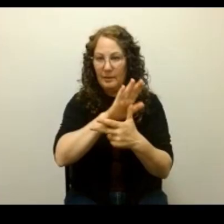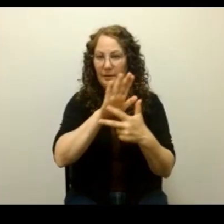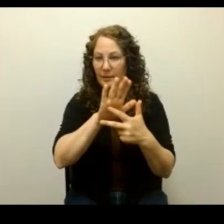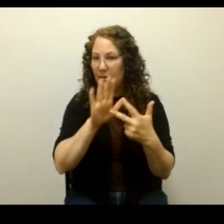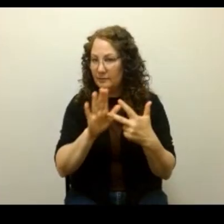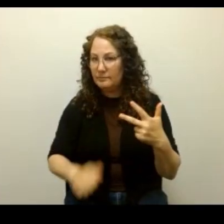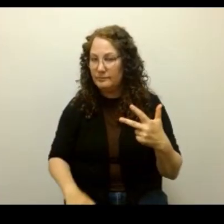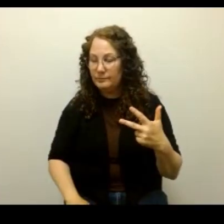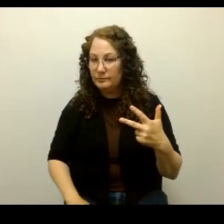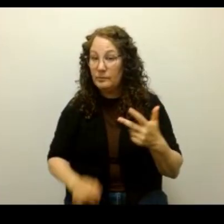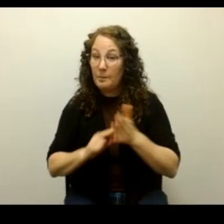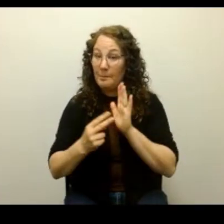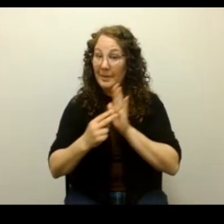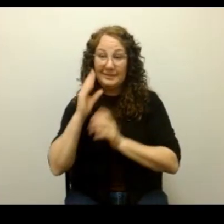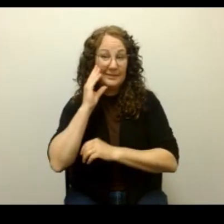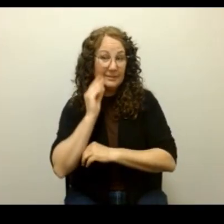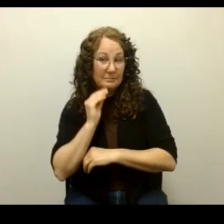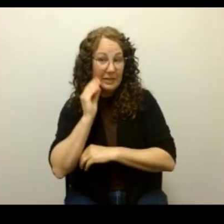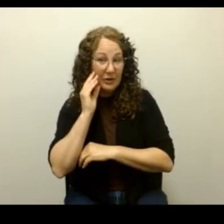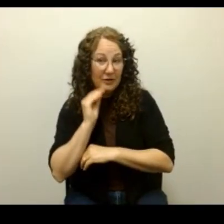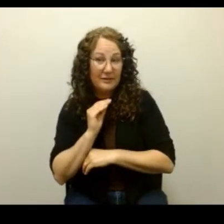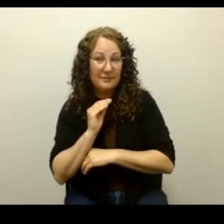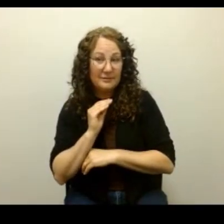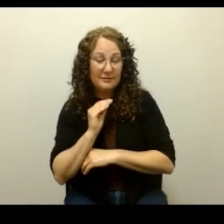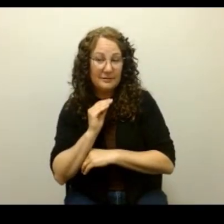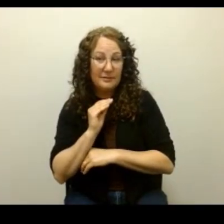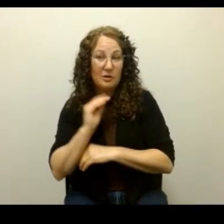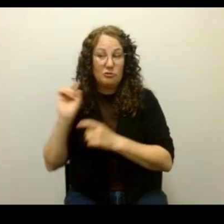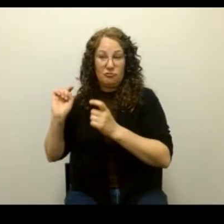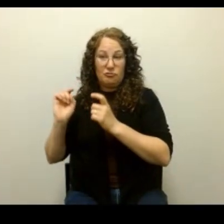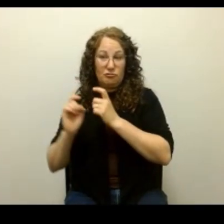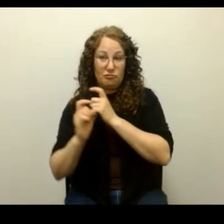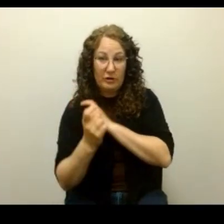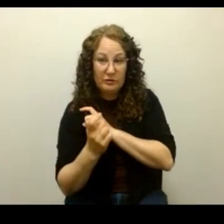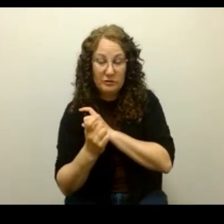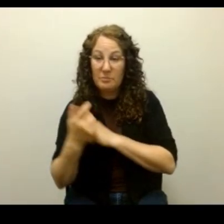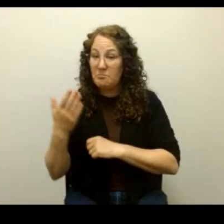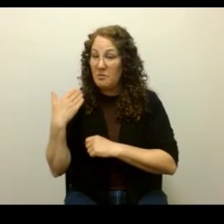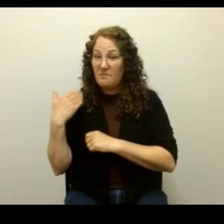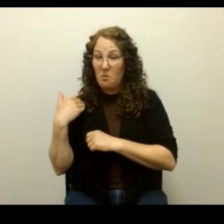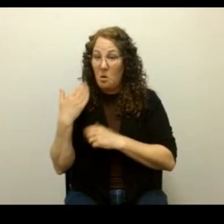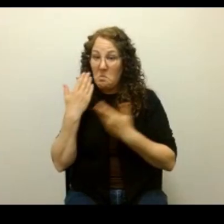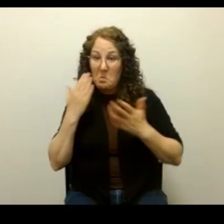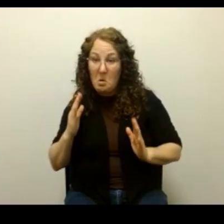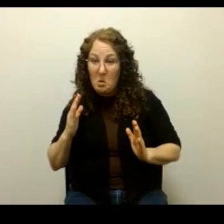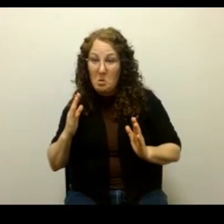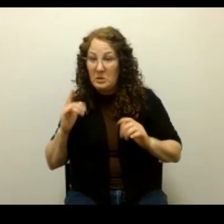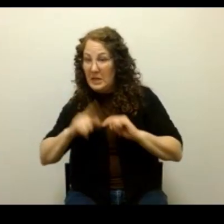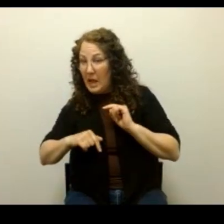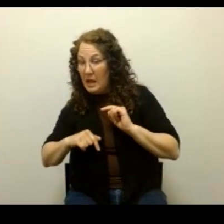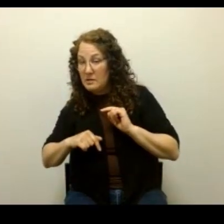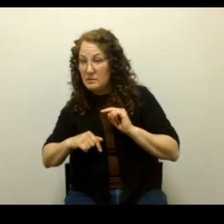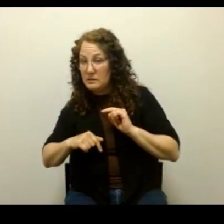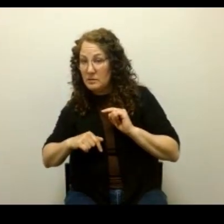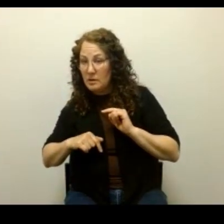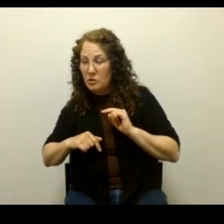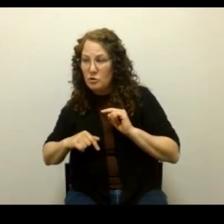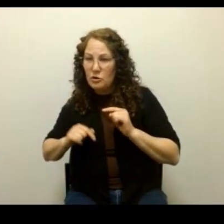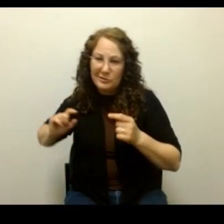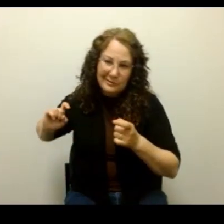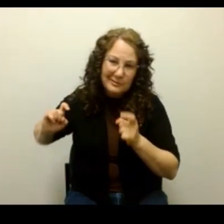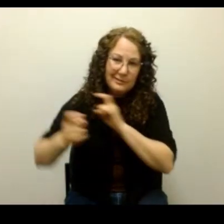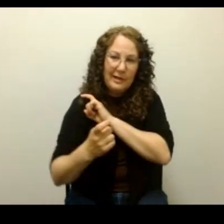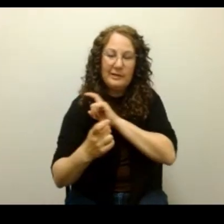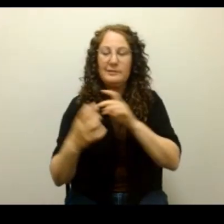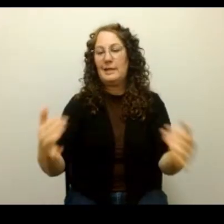The experience has taken you from not doing something before to being able to do it